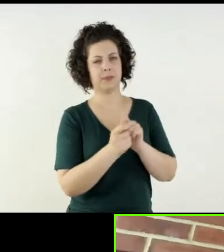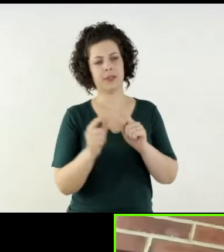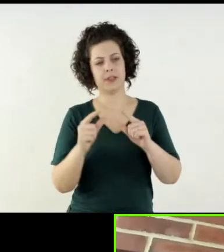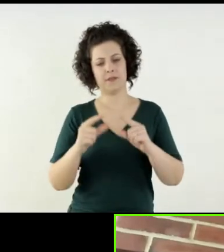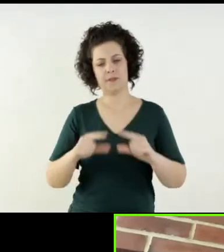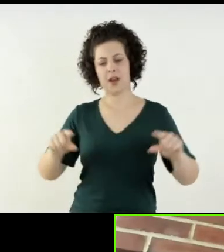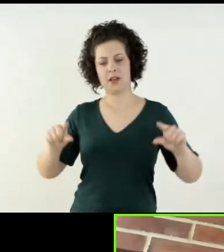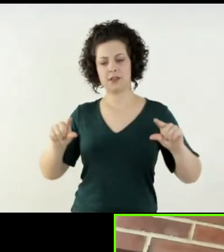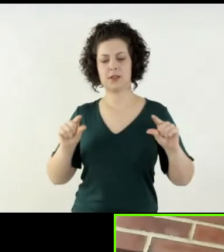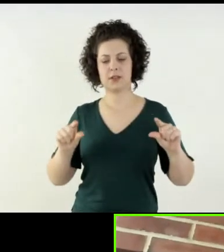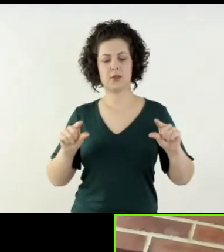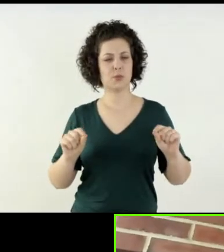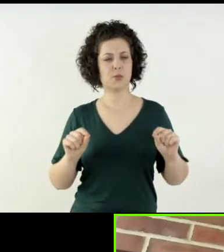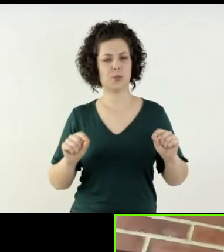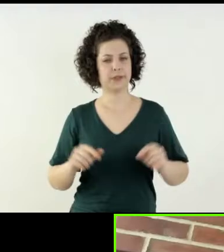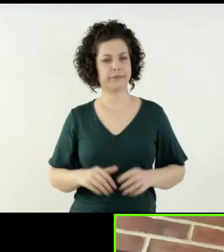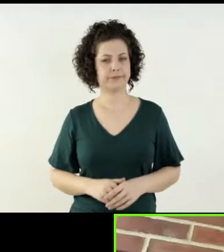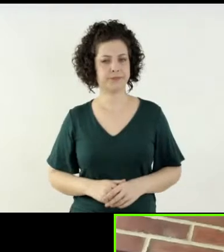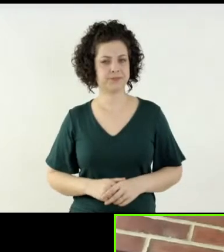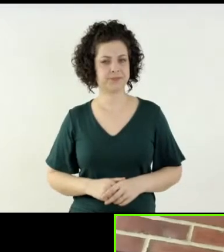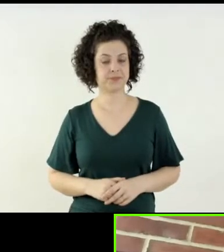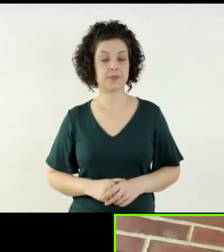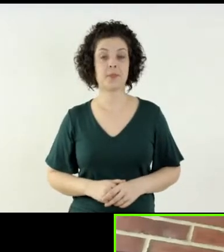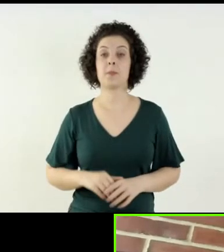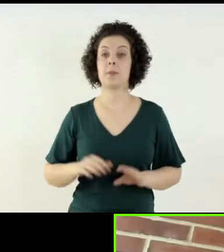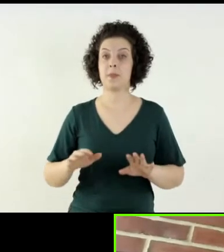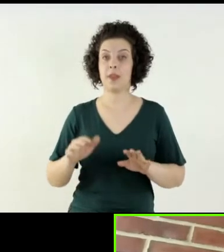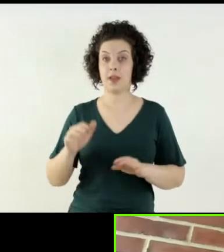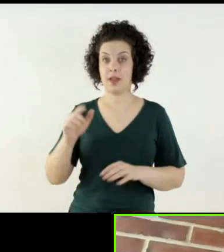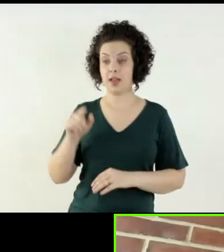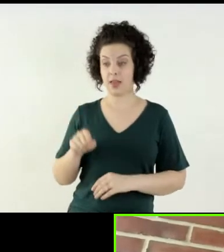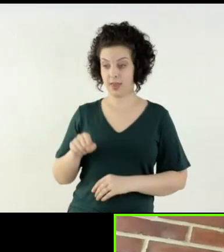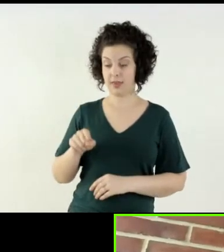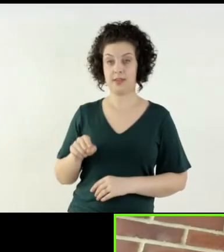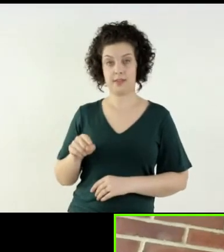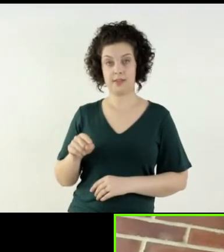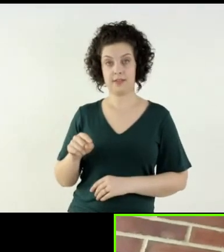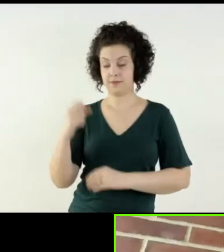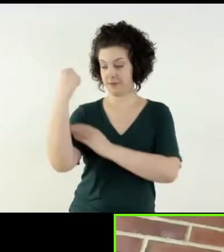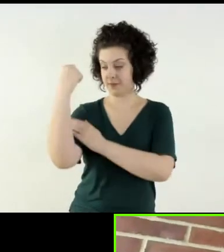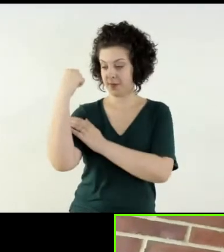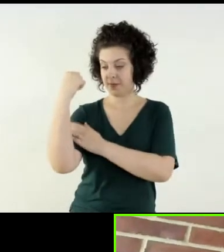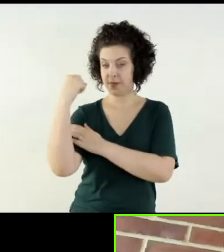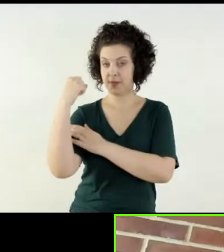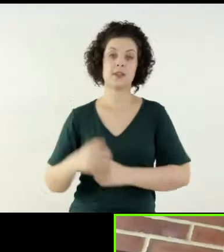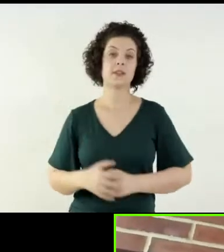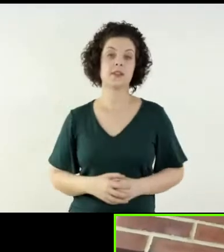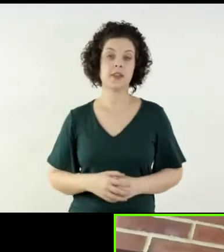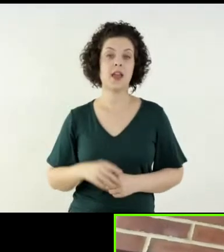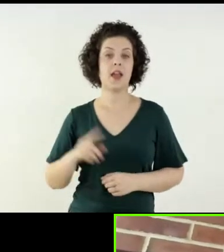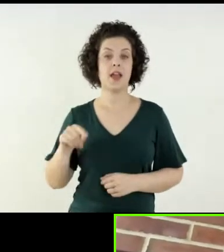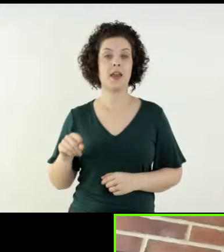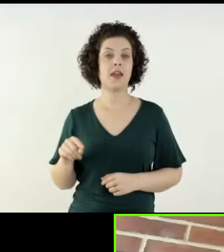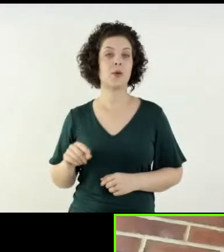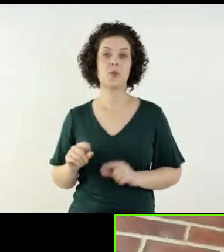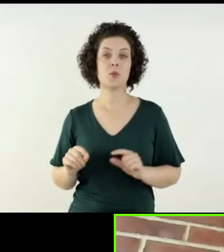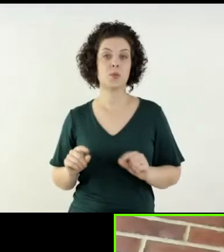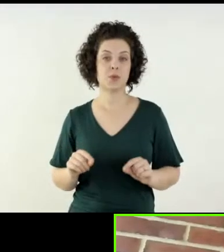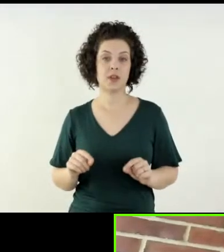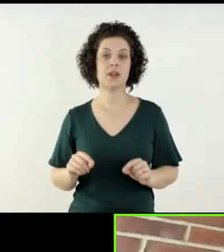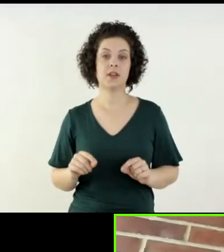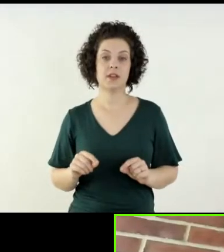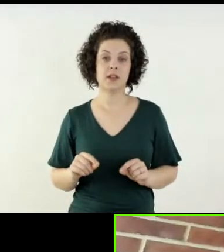of that to be a feminist is to be a student, is to be a perpetual student. And I think about that often in my life as